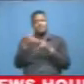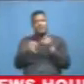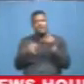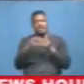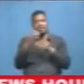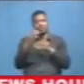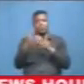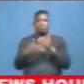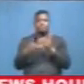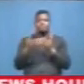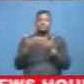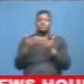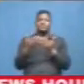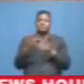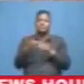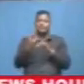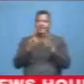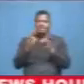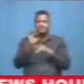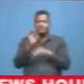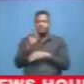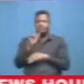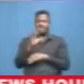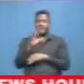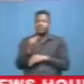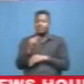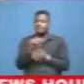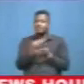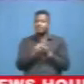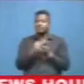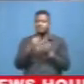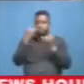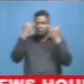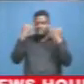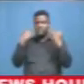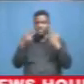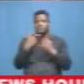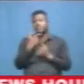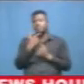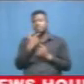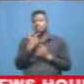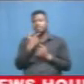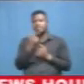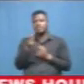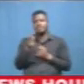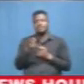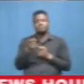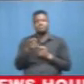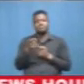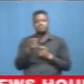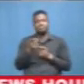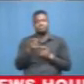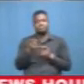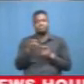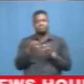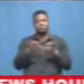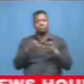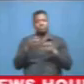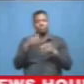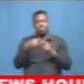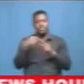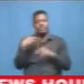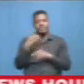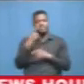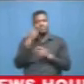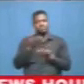conclusive findings of facts that the judge made in his ruling on the application for